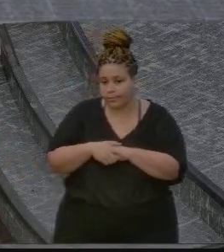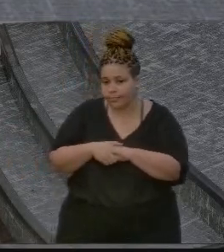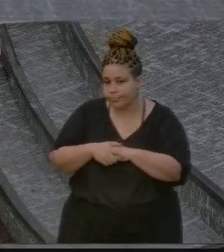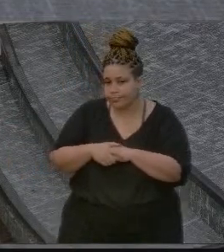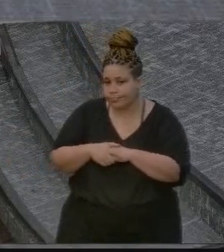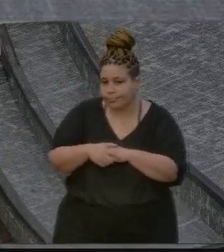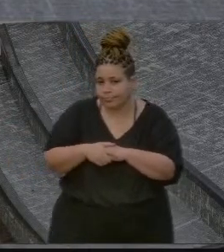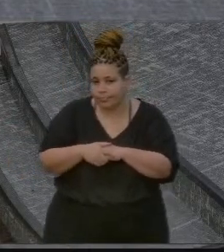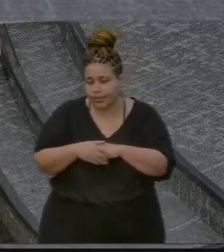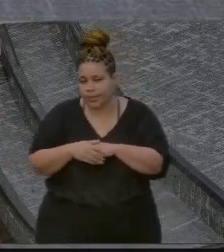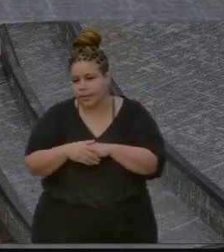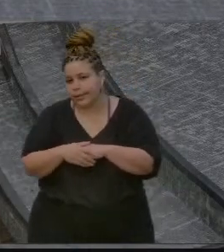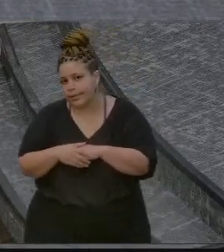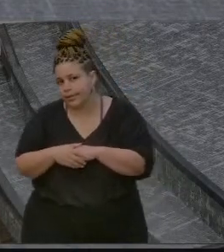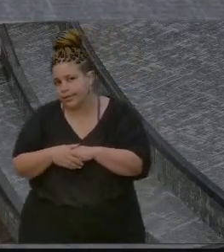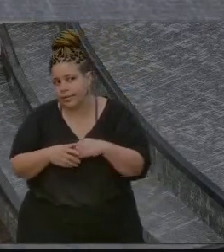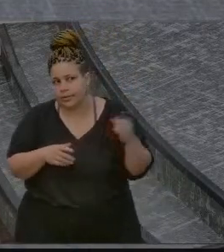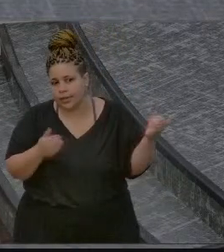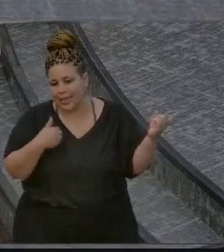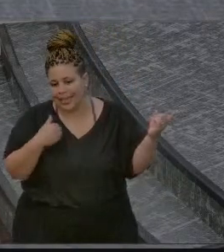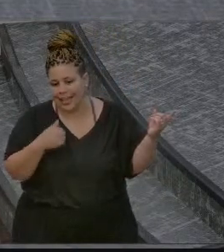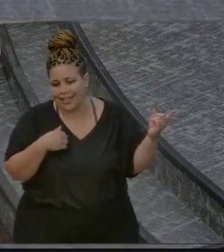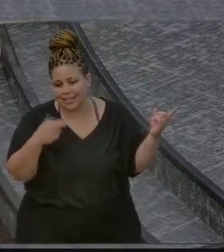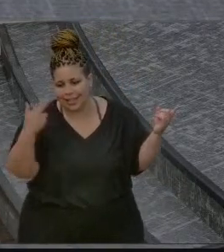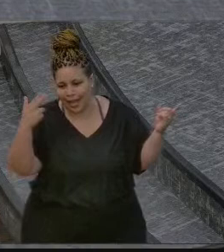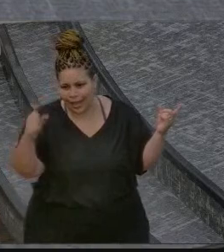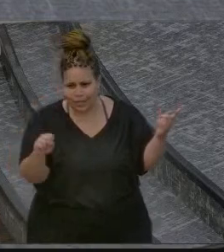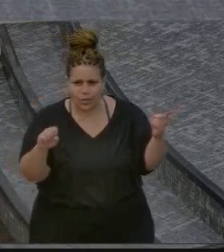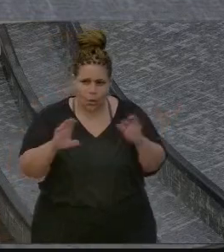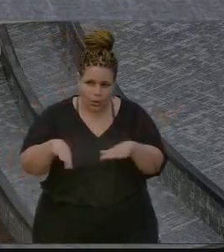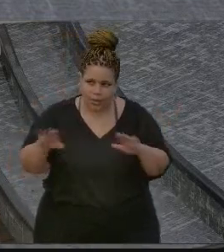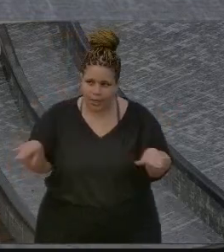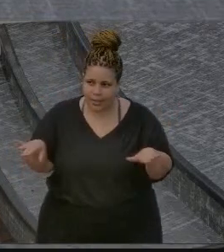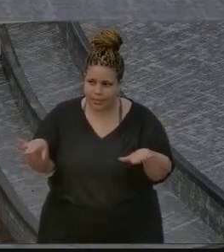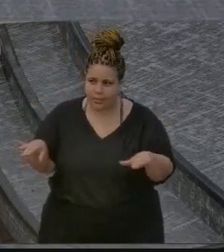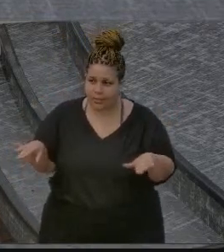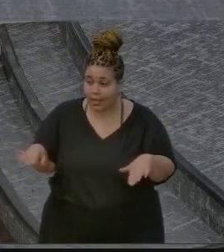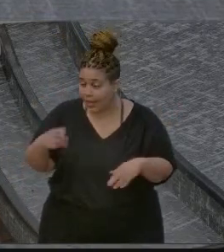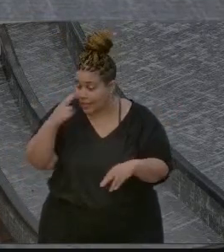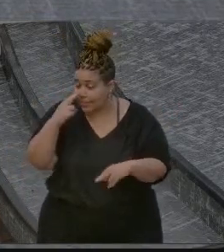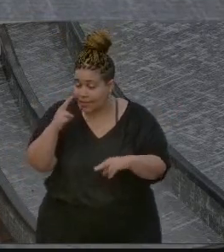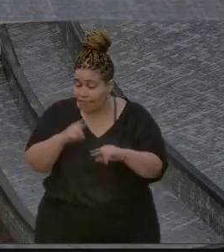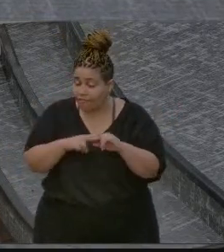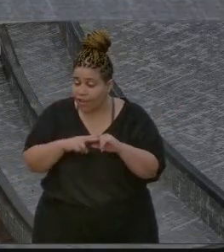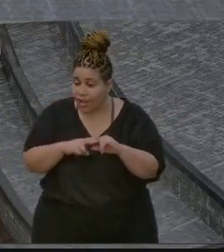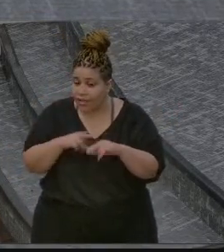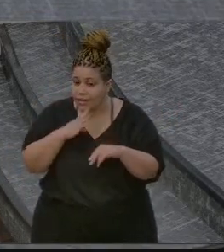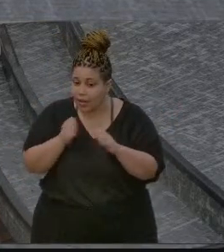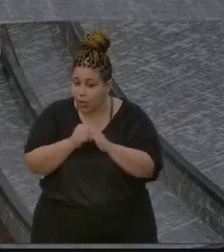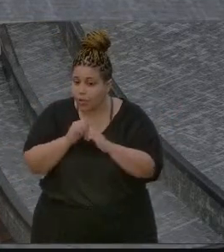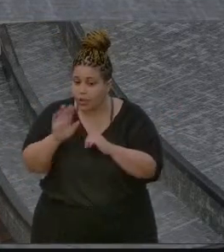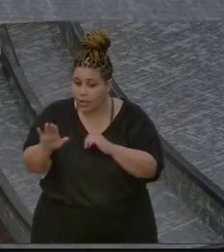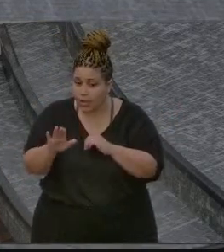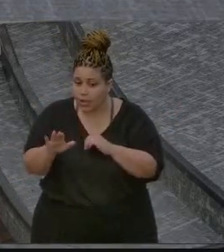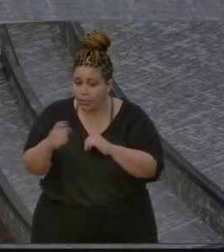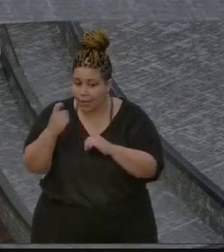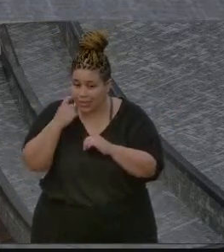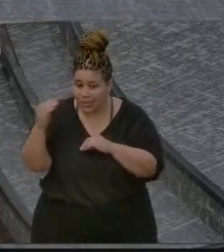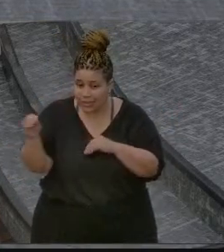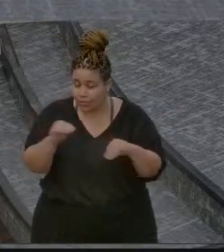school kids working with him. So it's really it's just feeling really fun to talk to him. He's just moved to the